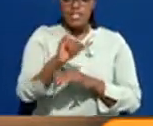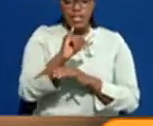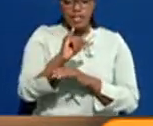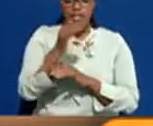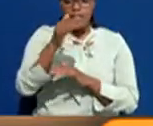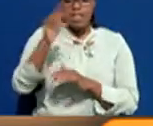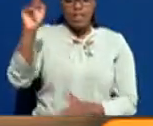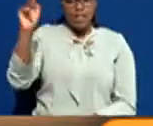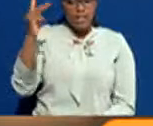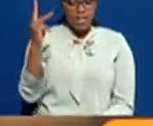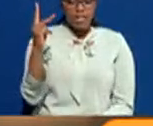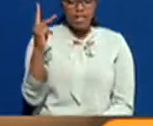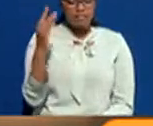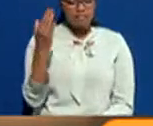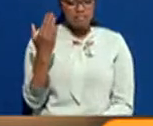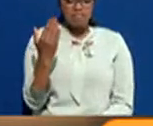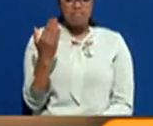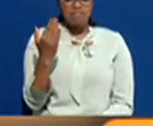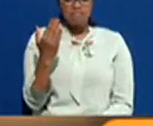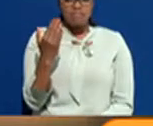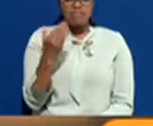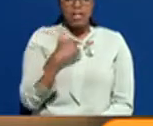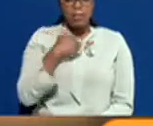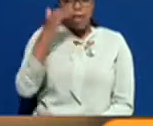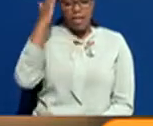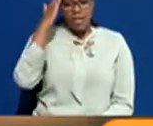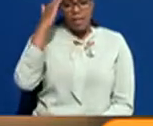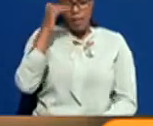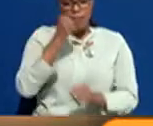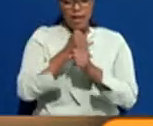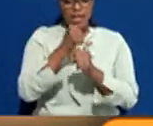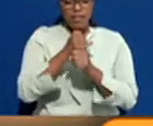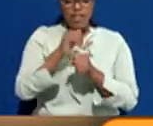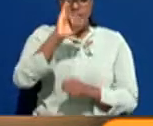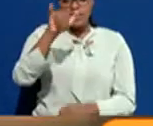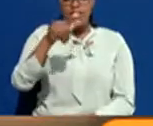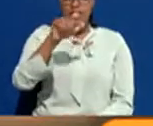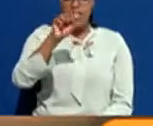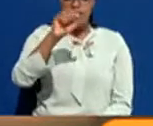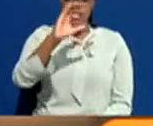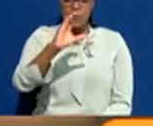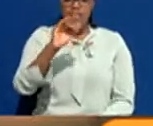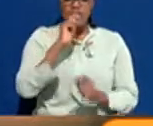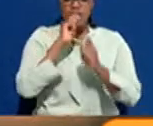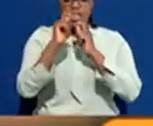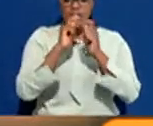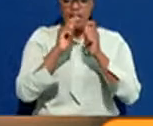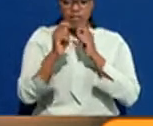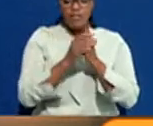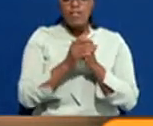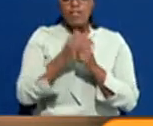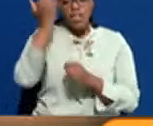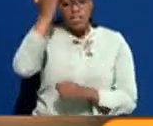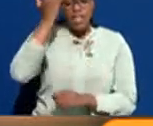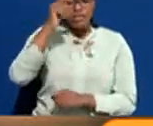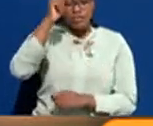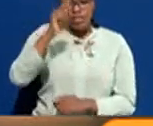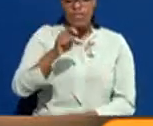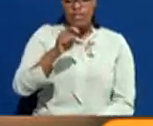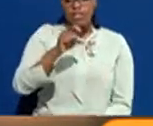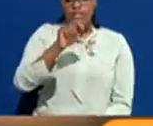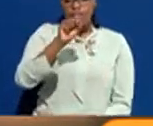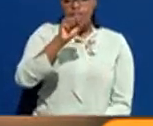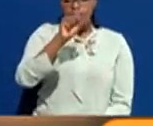the Republic of Kenya. I recall this performance at the JSC interview where Justice Chitembwe put up such